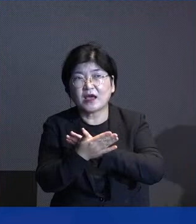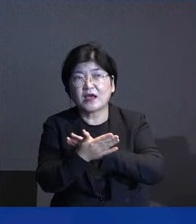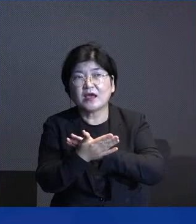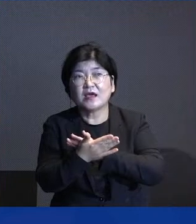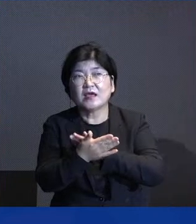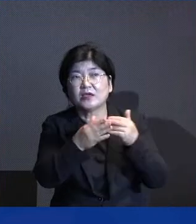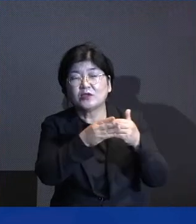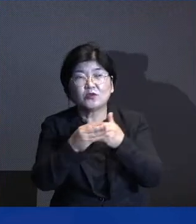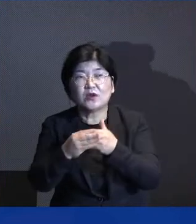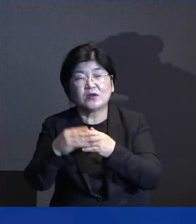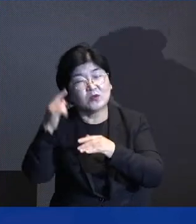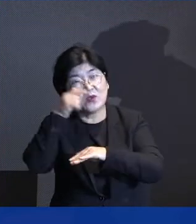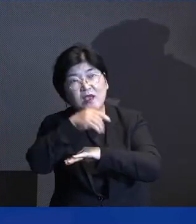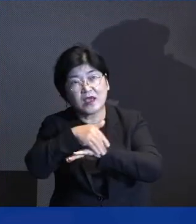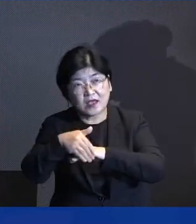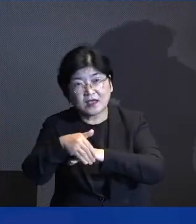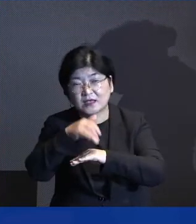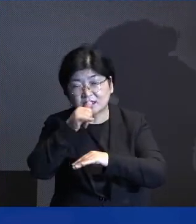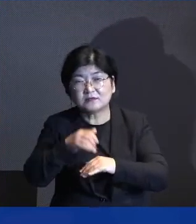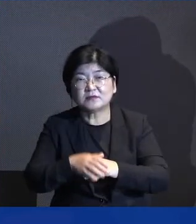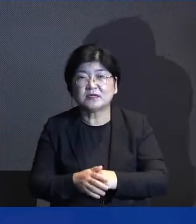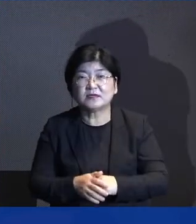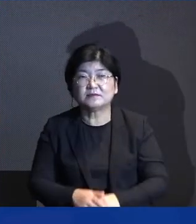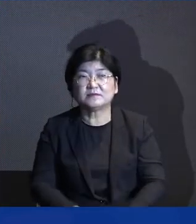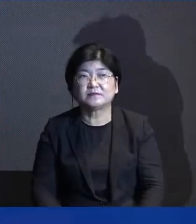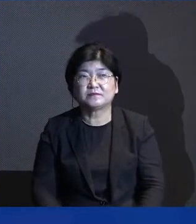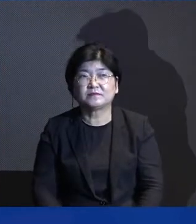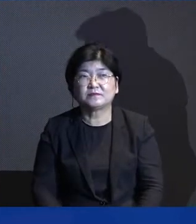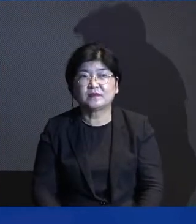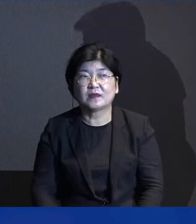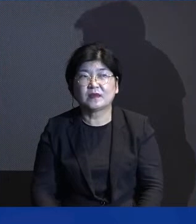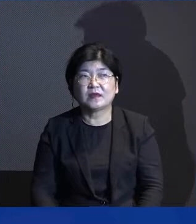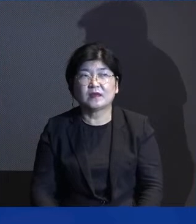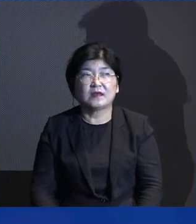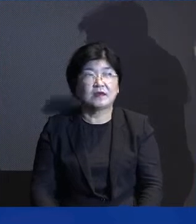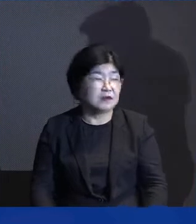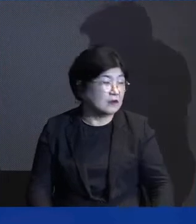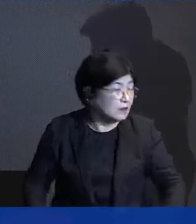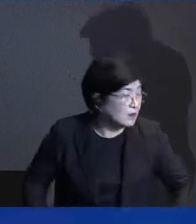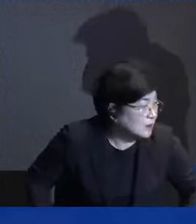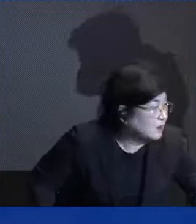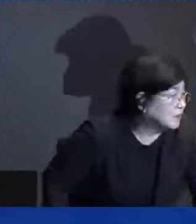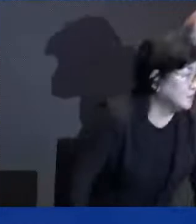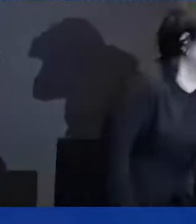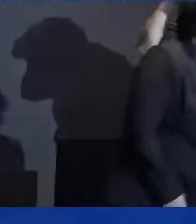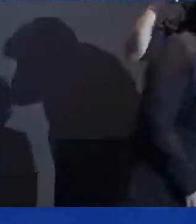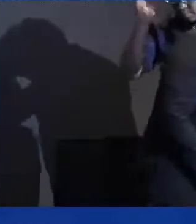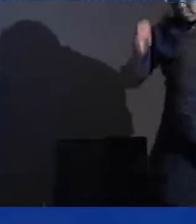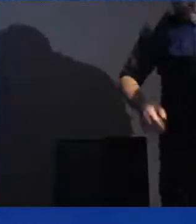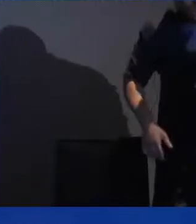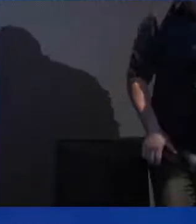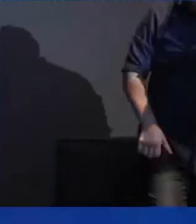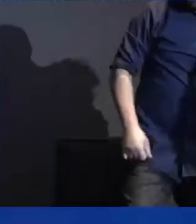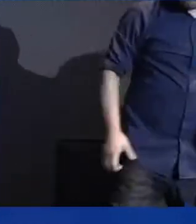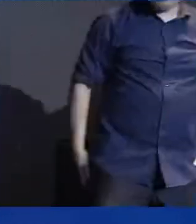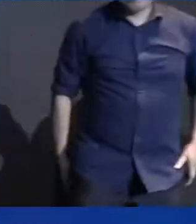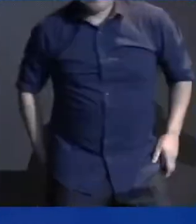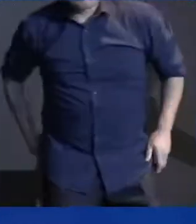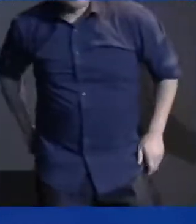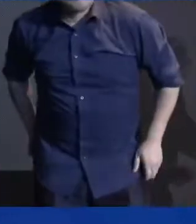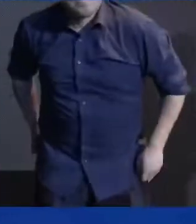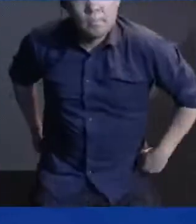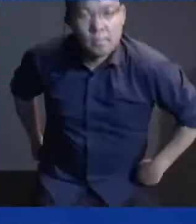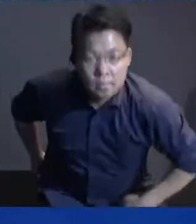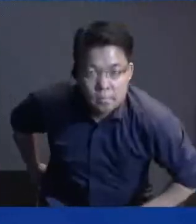Thank you, Dr. Banerjee. I really appreciate that you shared very in-depth discussion on human